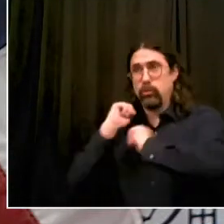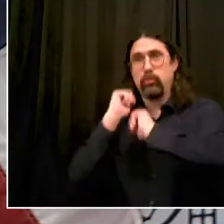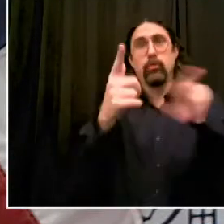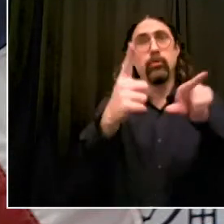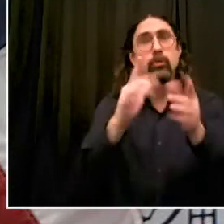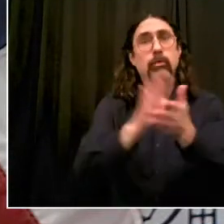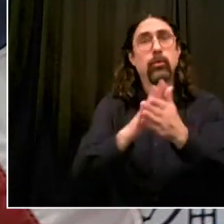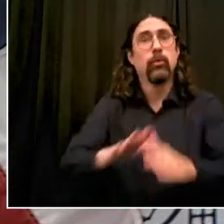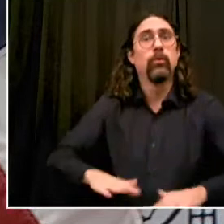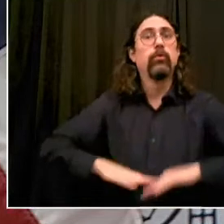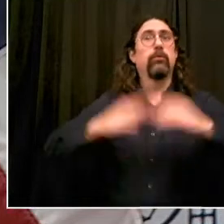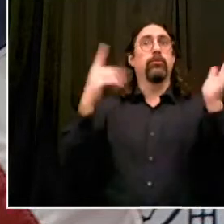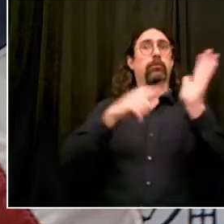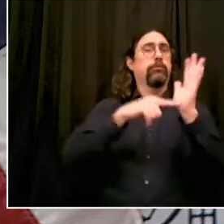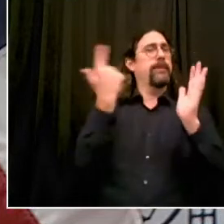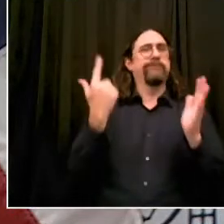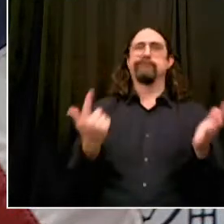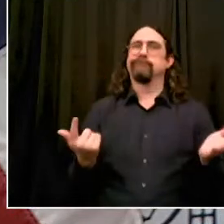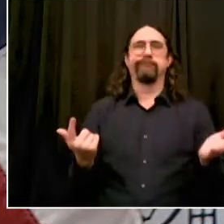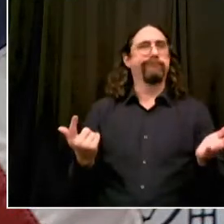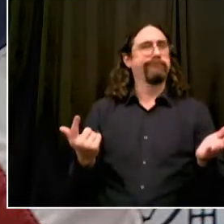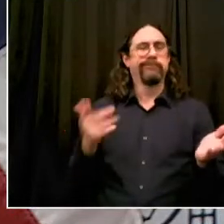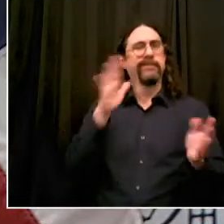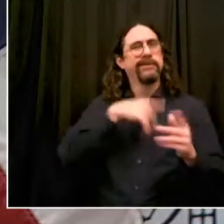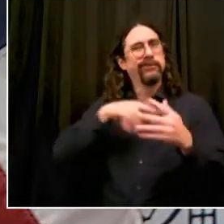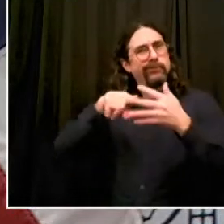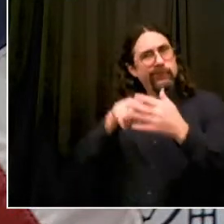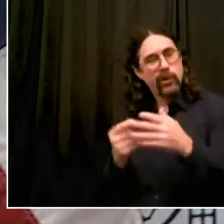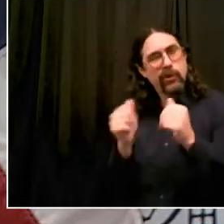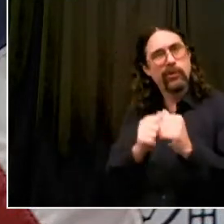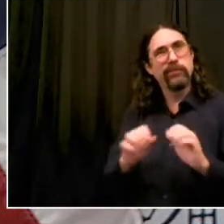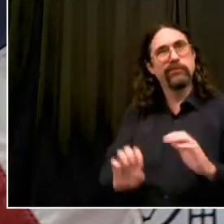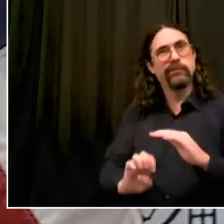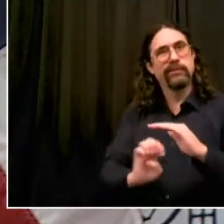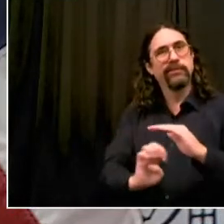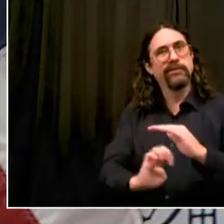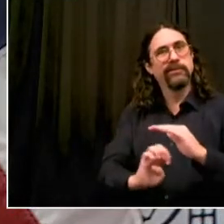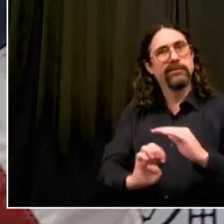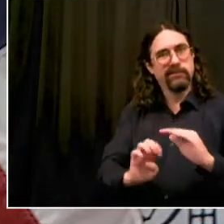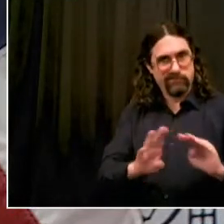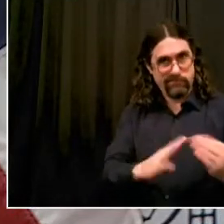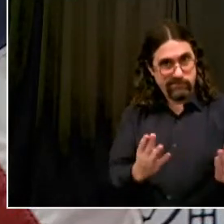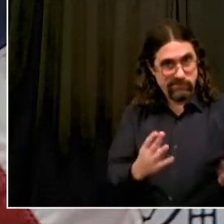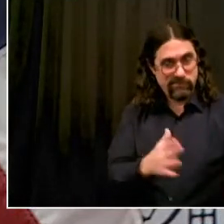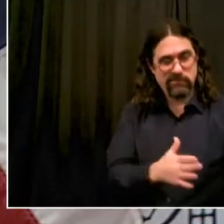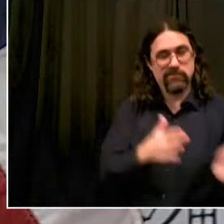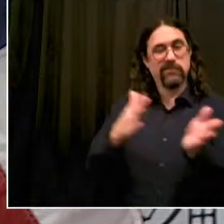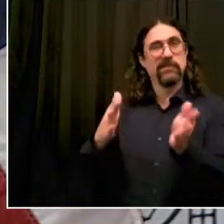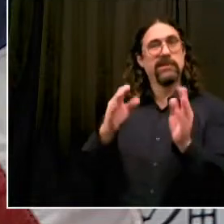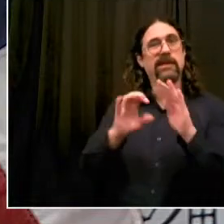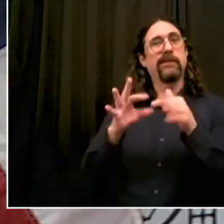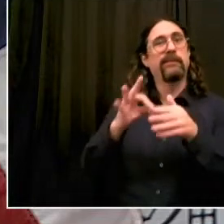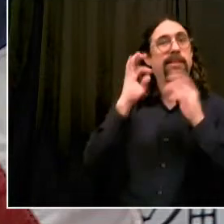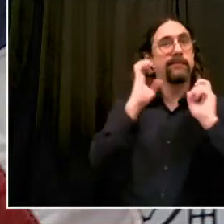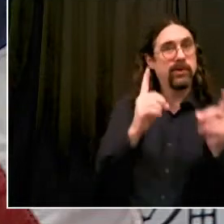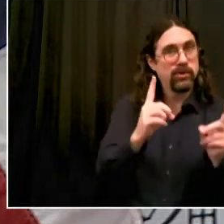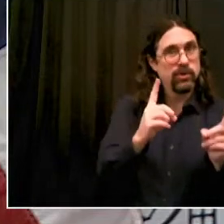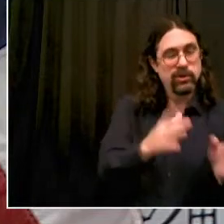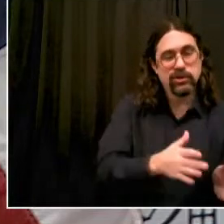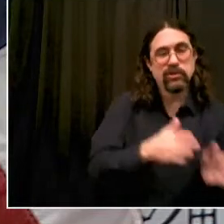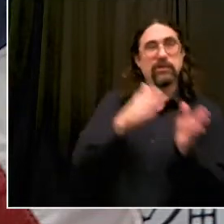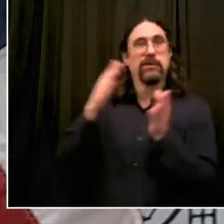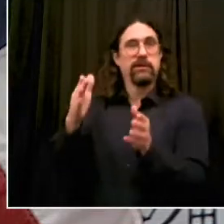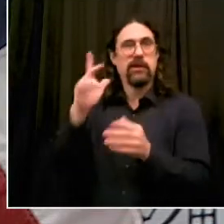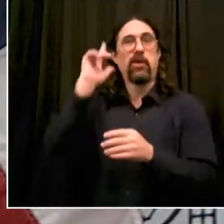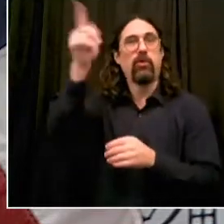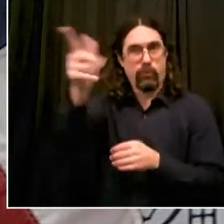a huge difference in terms of helping us assure everyone that we can keep them safe and keep the school community